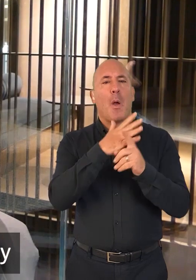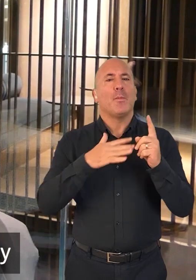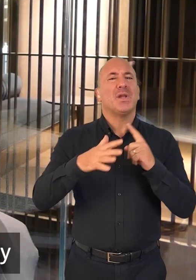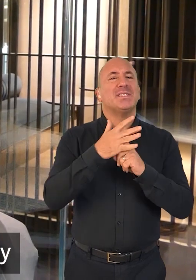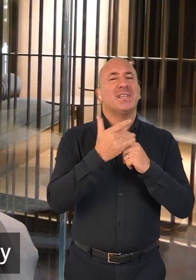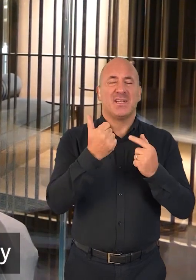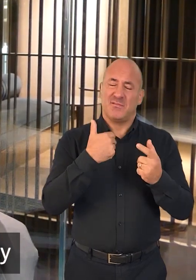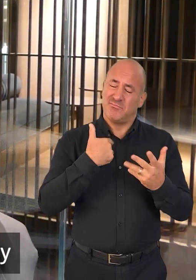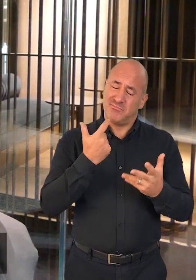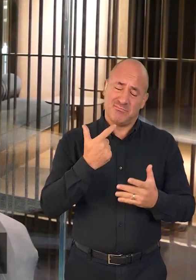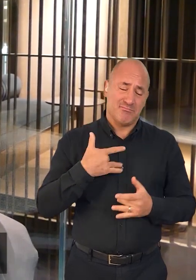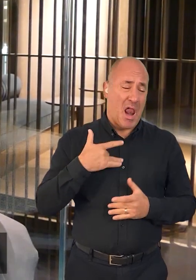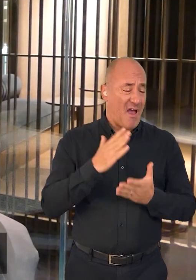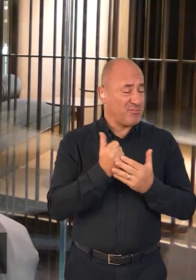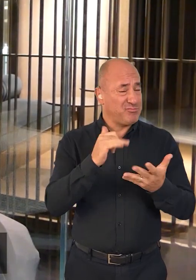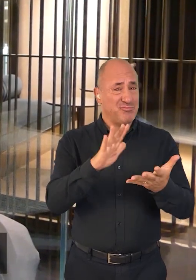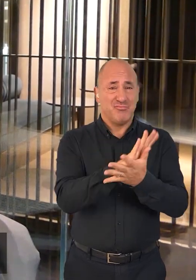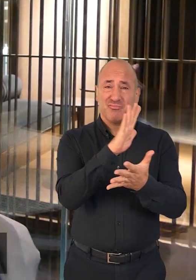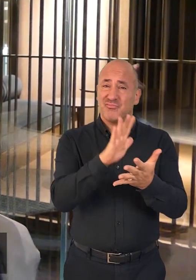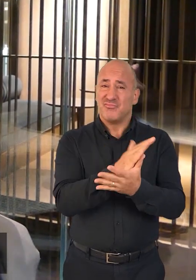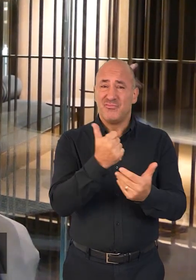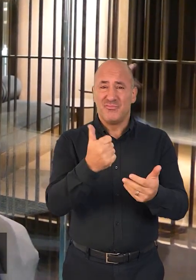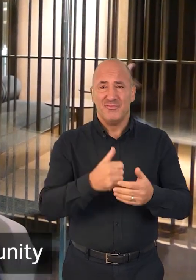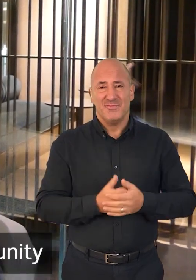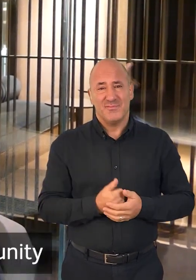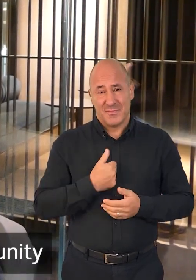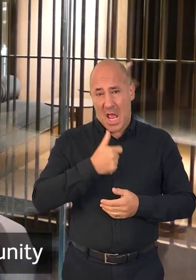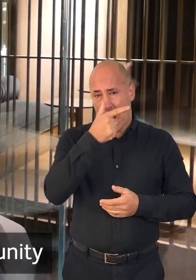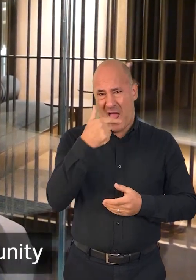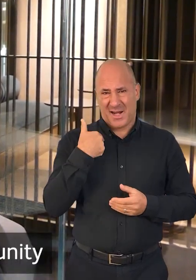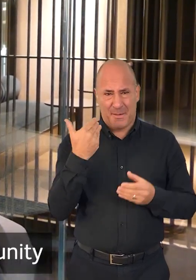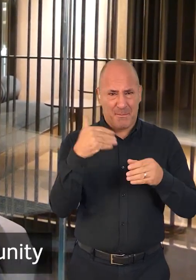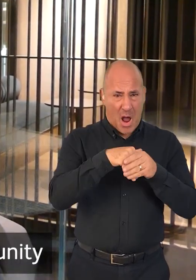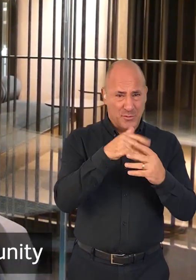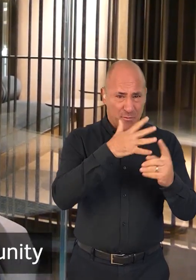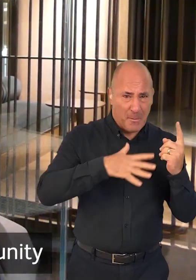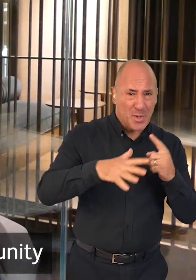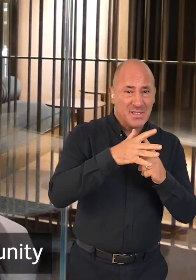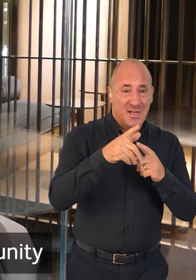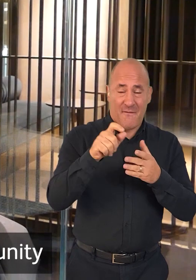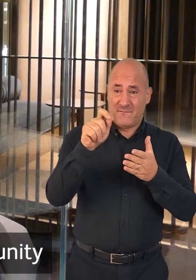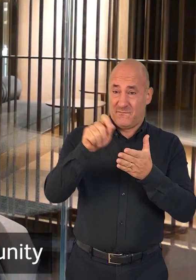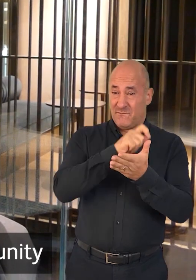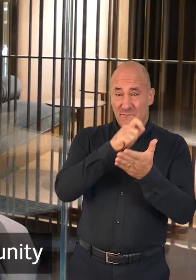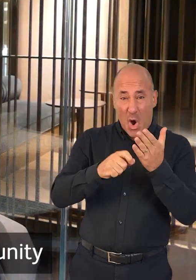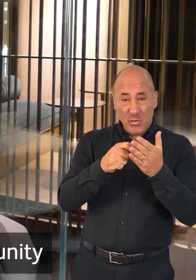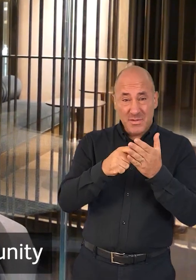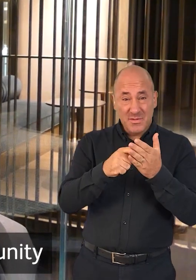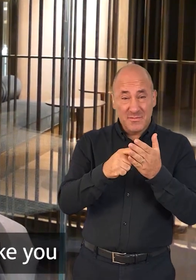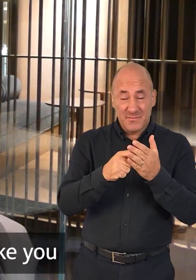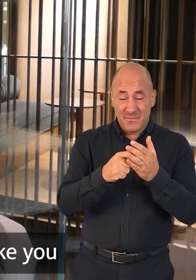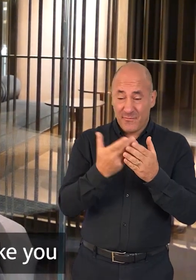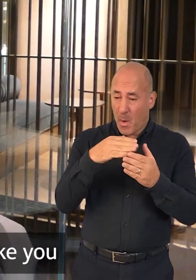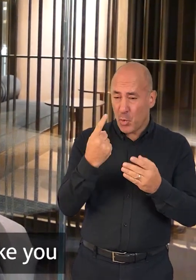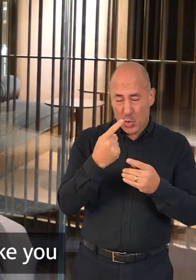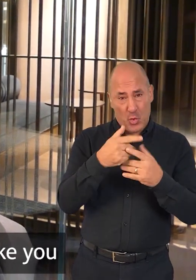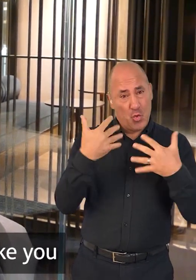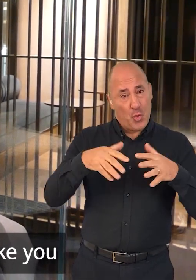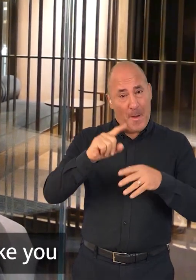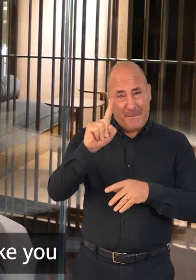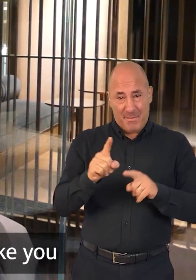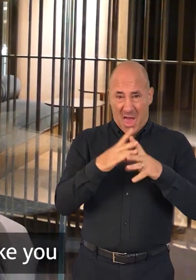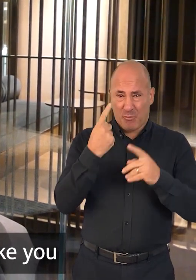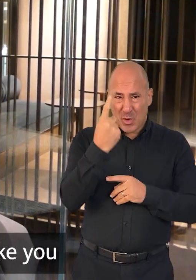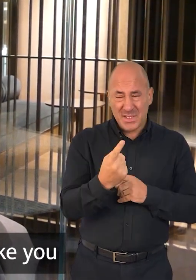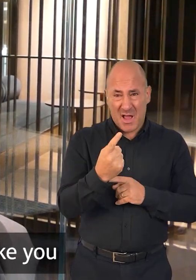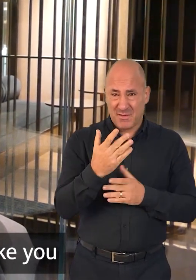part of the disabled community is one of the biggest joys of my life. I feel very lucky to be part of this community and to be